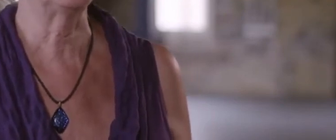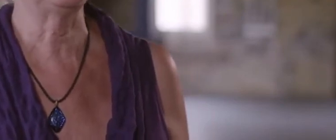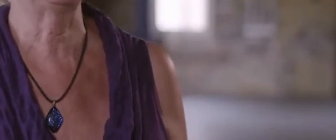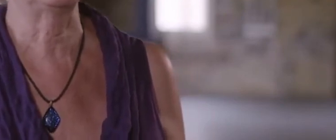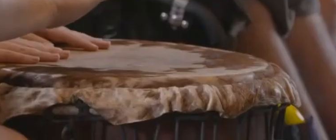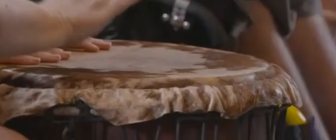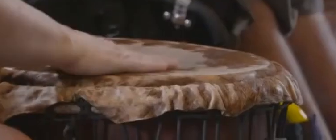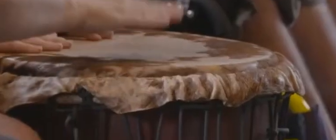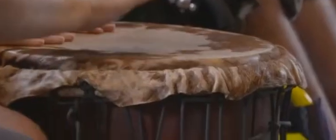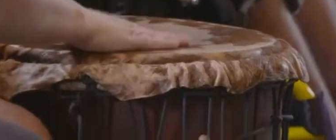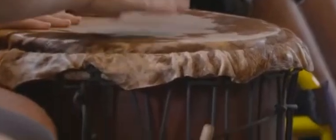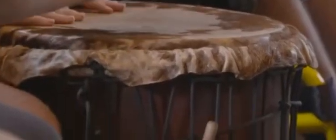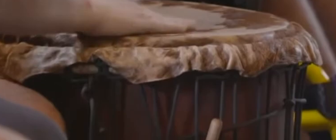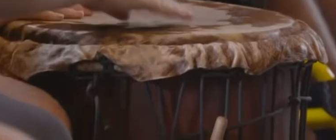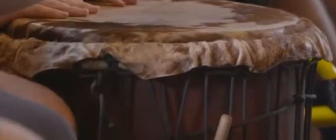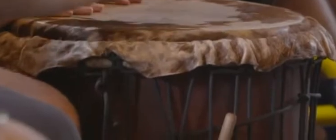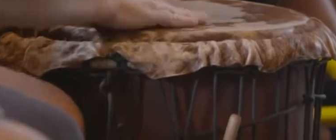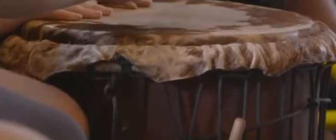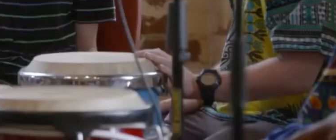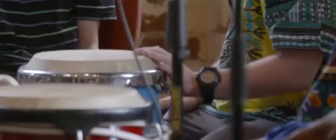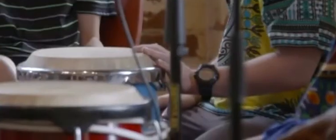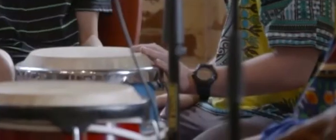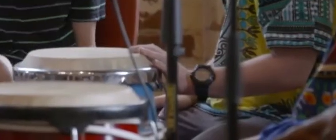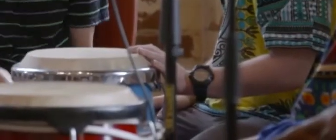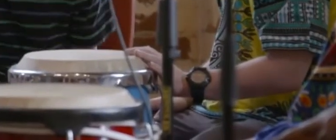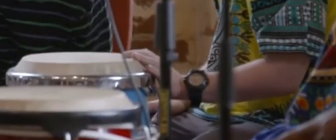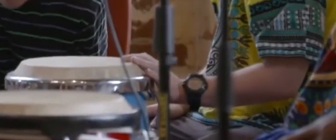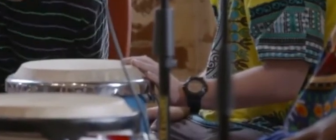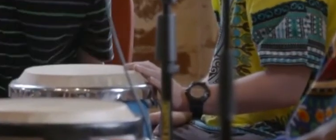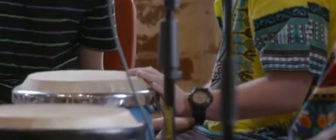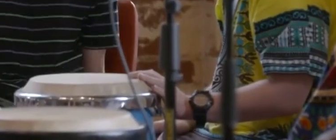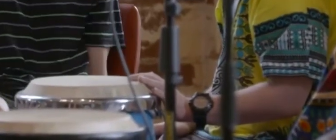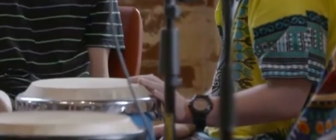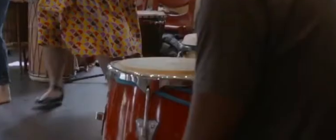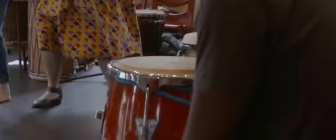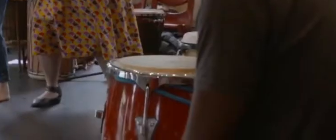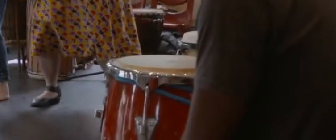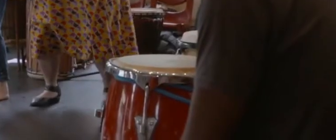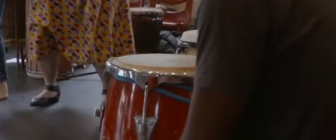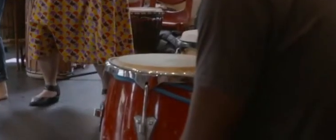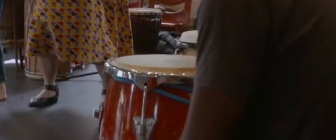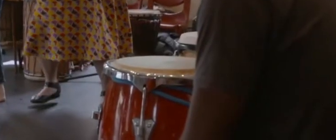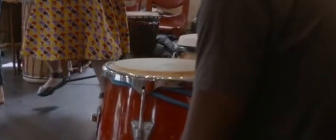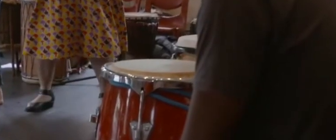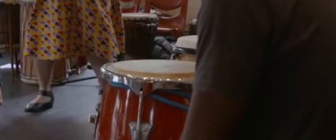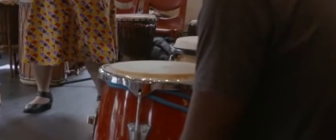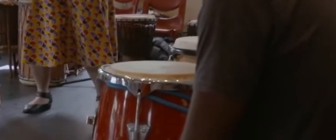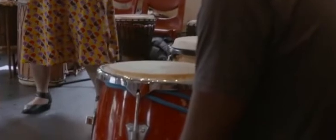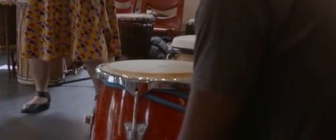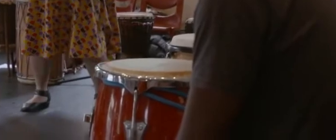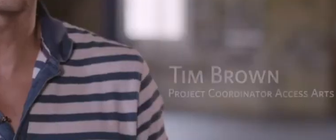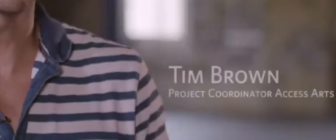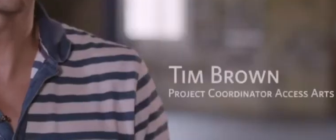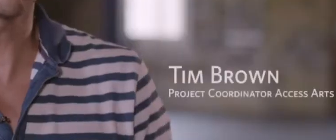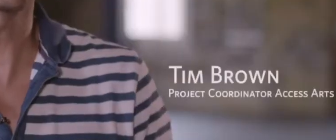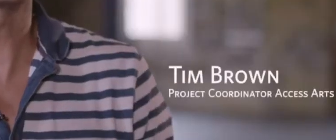phenomenal feedback on. With our work with Culture Counts, we were able to consult with an external